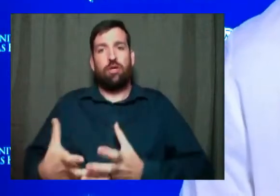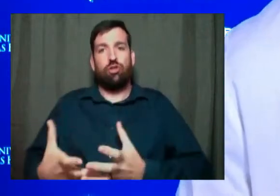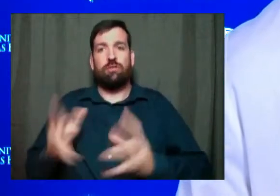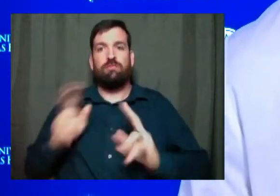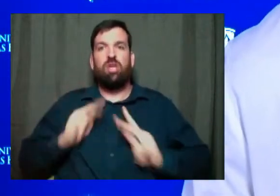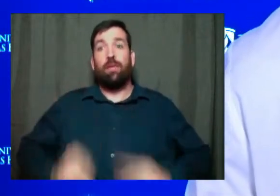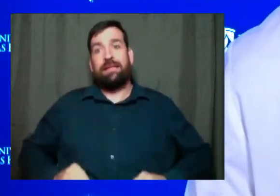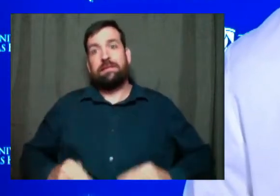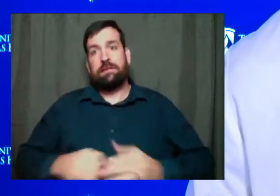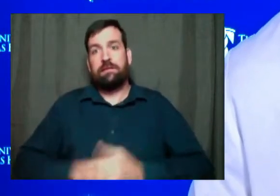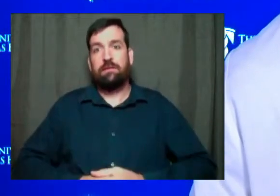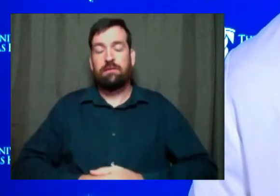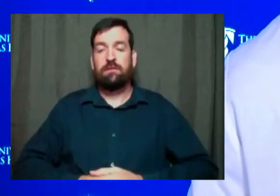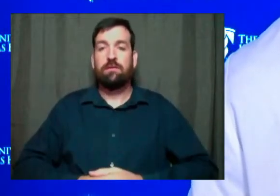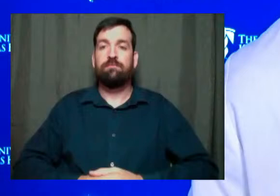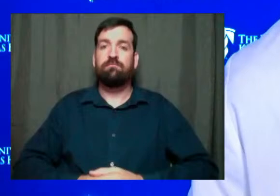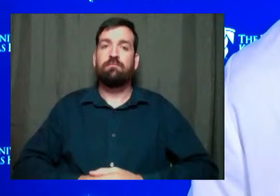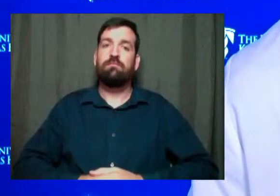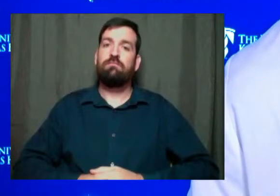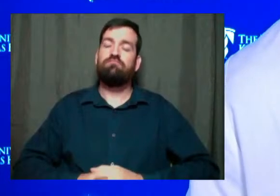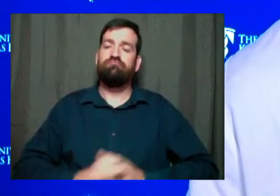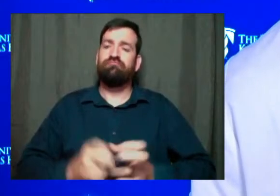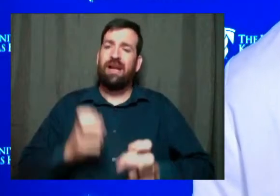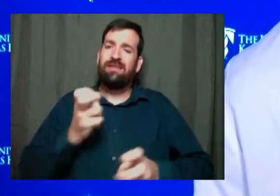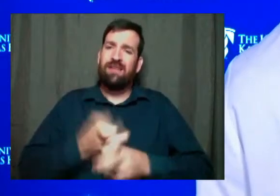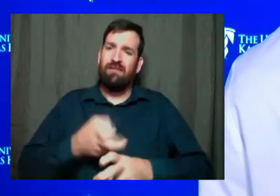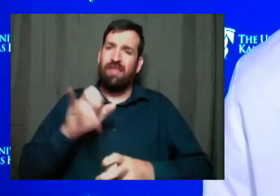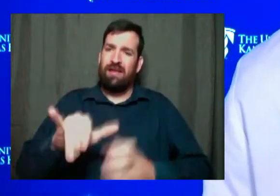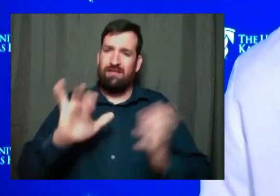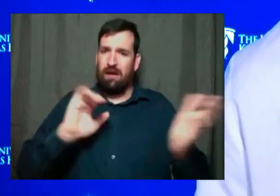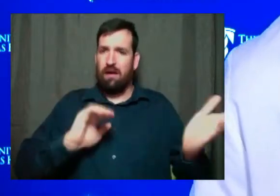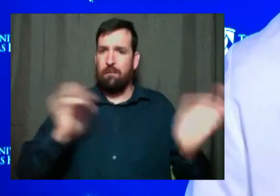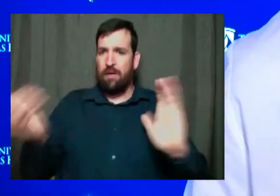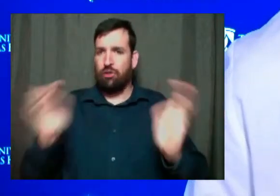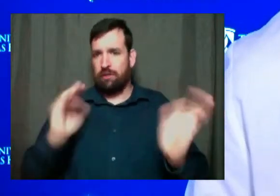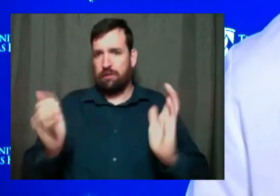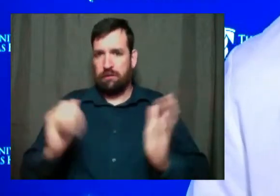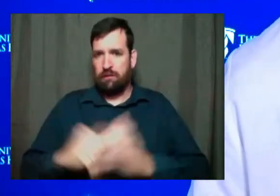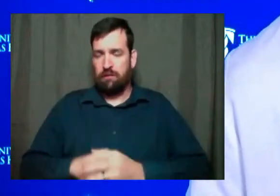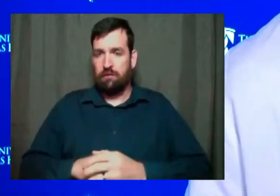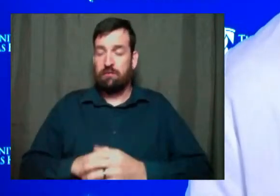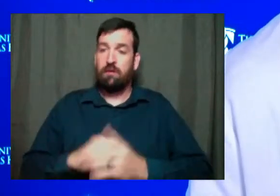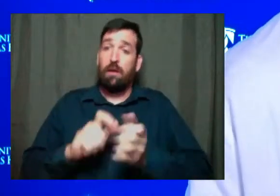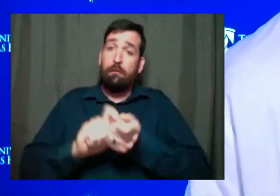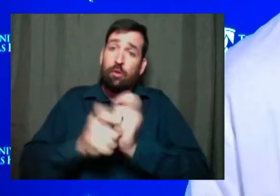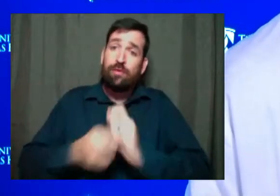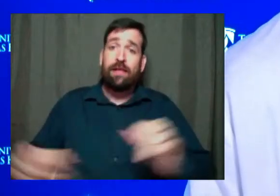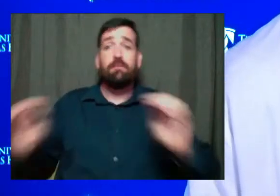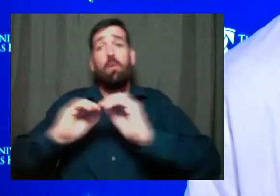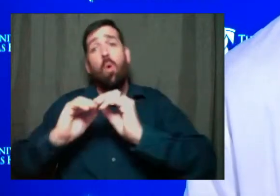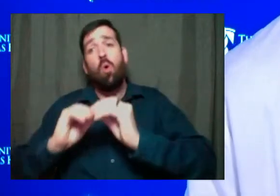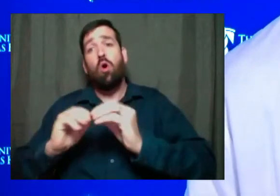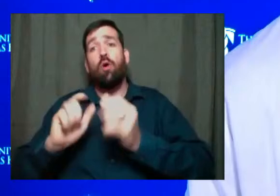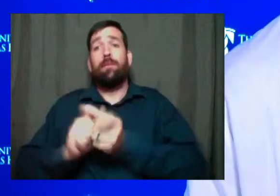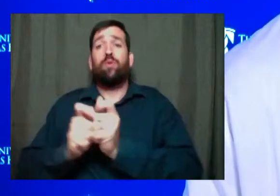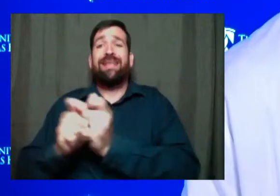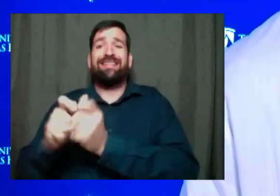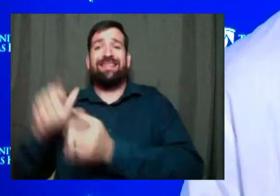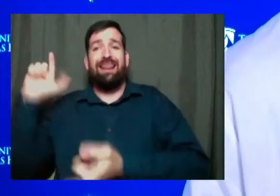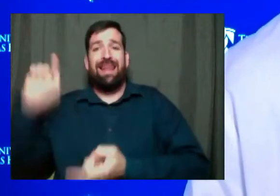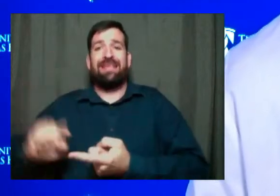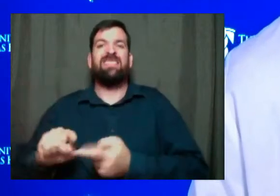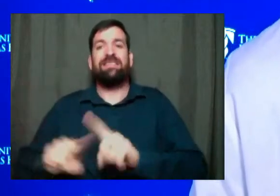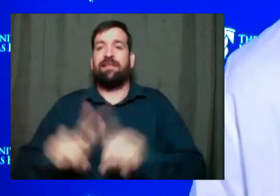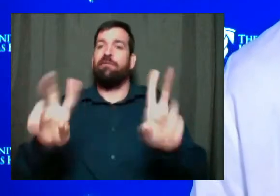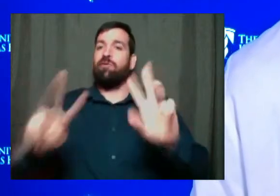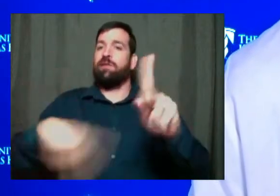really difficult to put that moniker on there. It mutates more, mutates less. They are just different types of viruses.